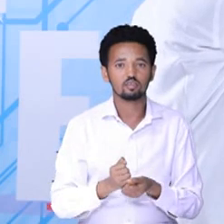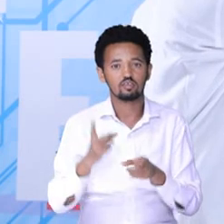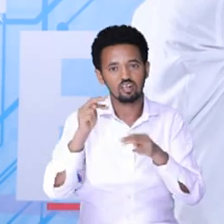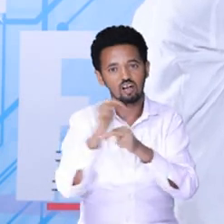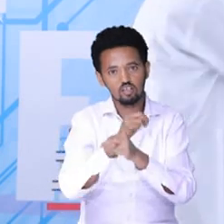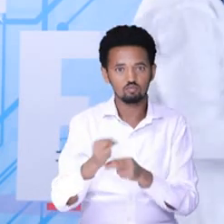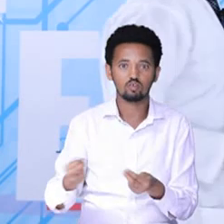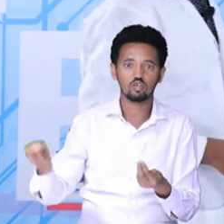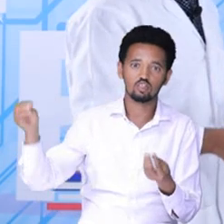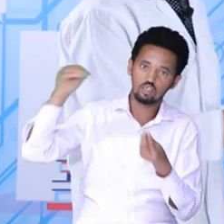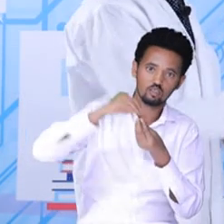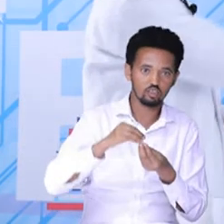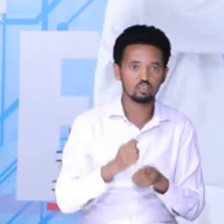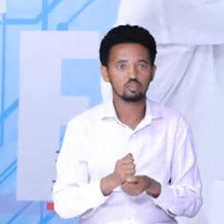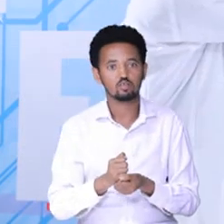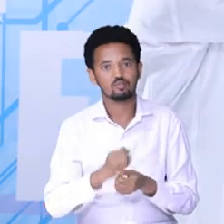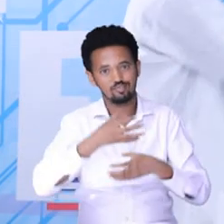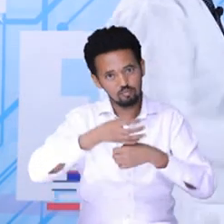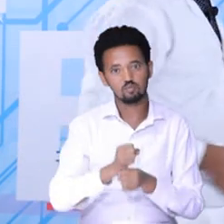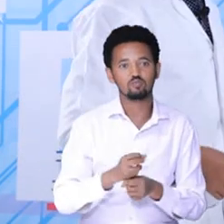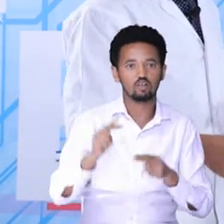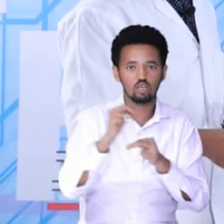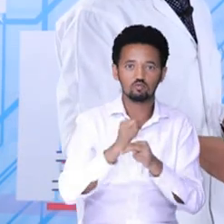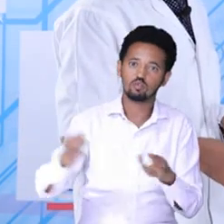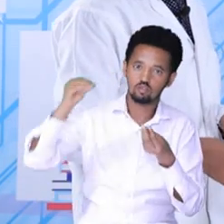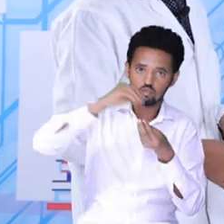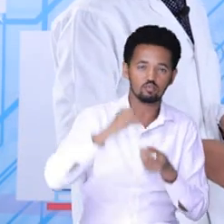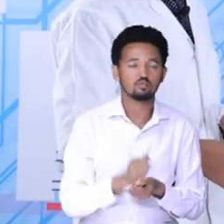natural increase, or the amount of natural increase.